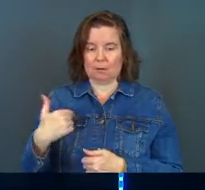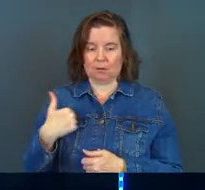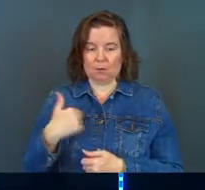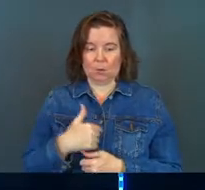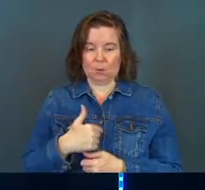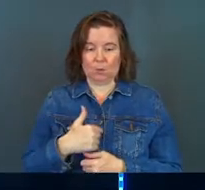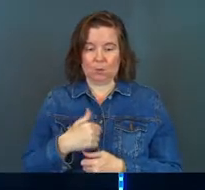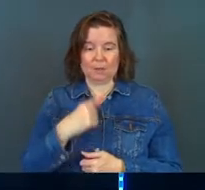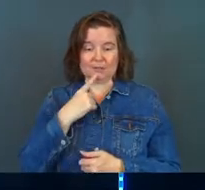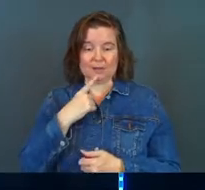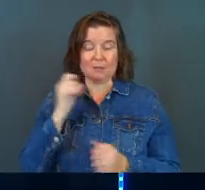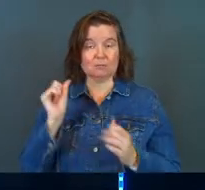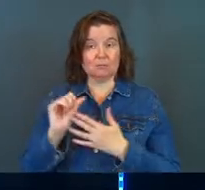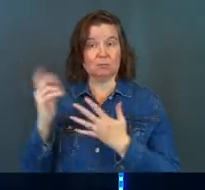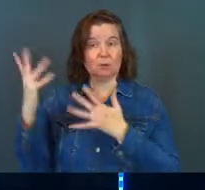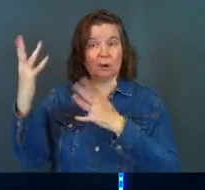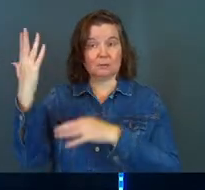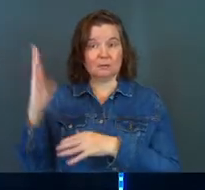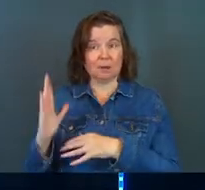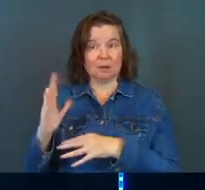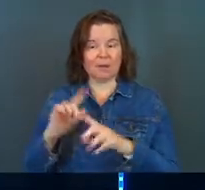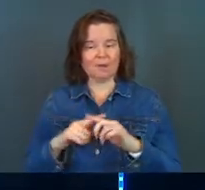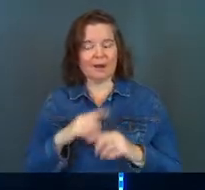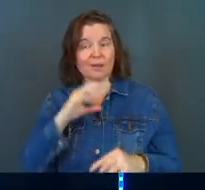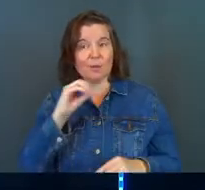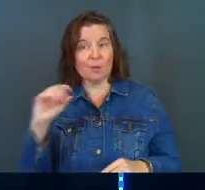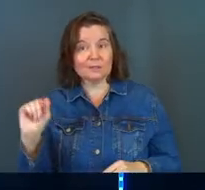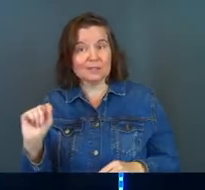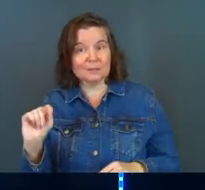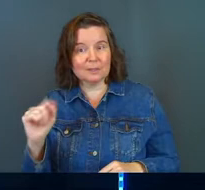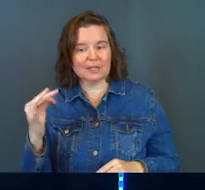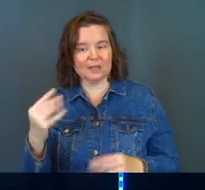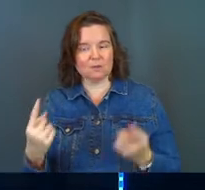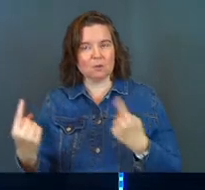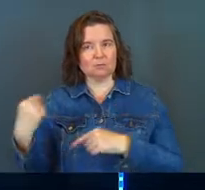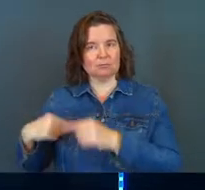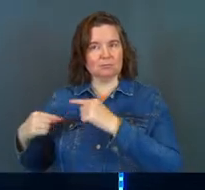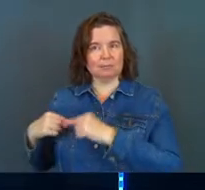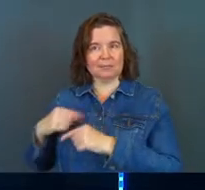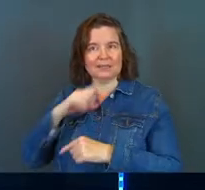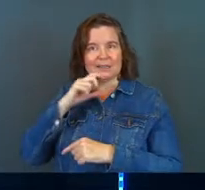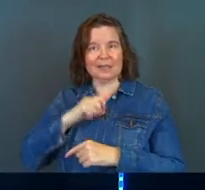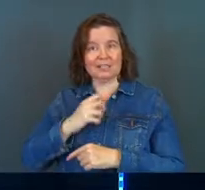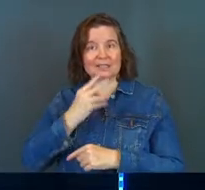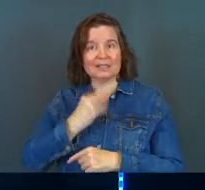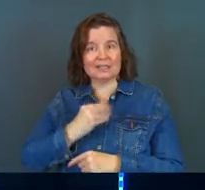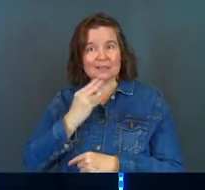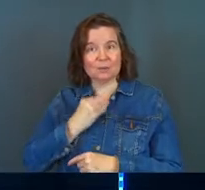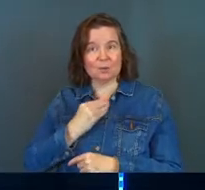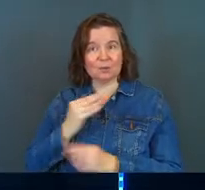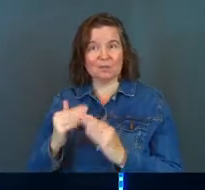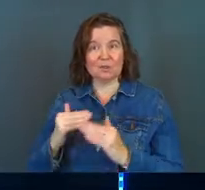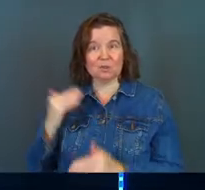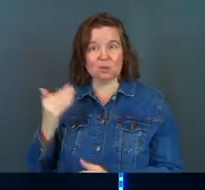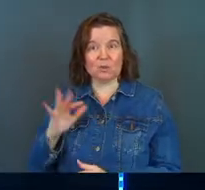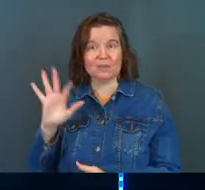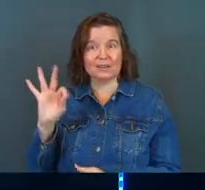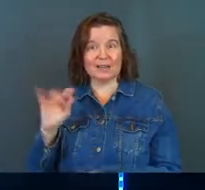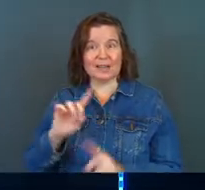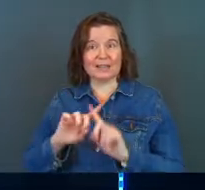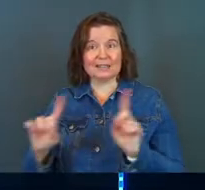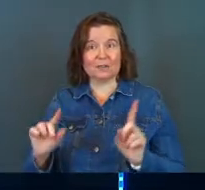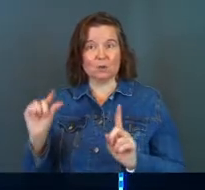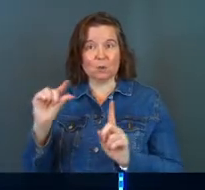say praise God, but in the Old Testament, if you go into the ancient Hebrew, there's over 9 different